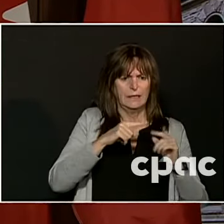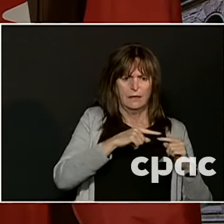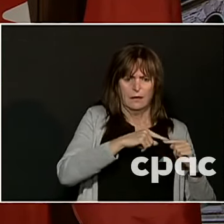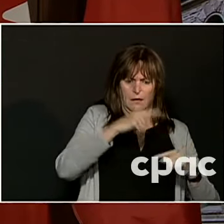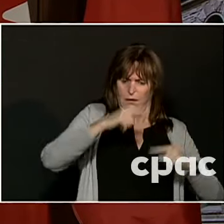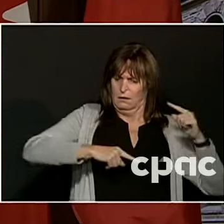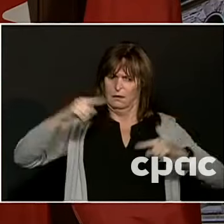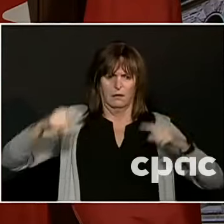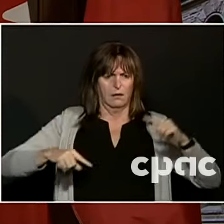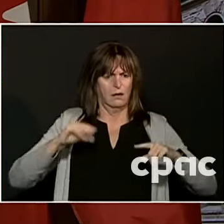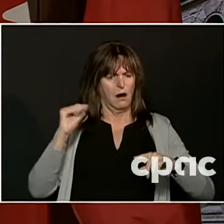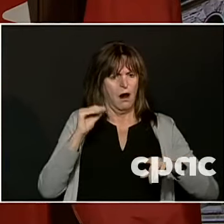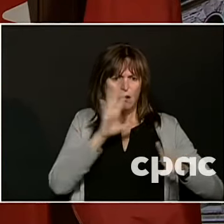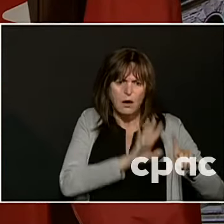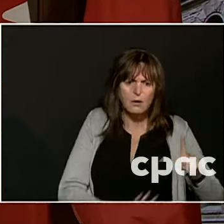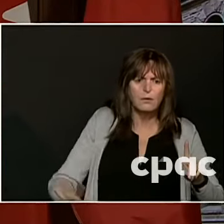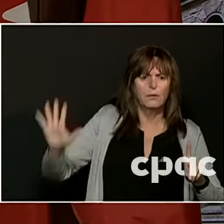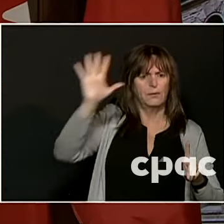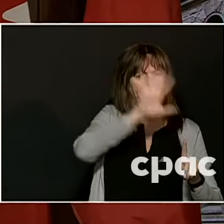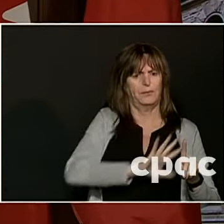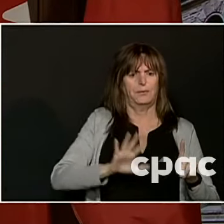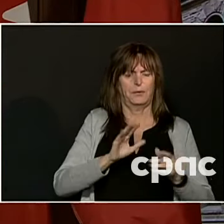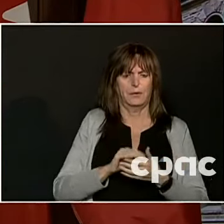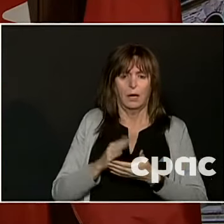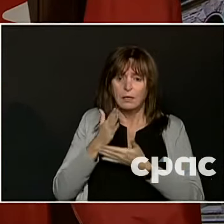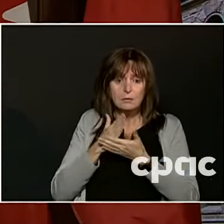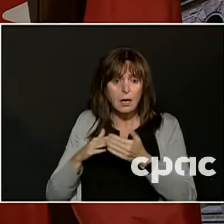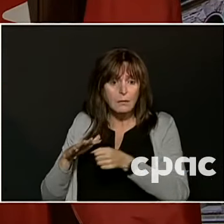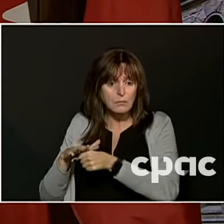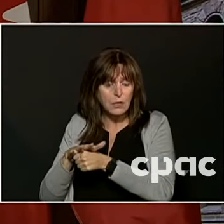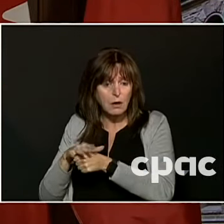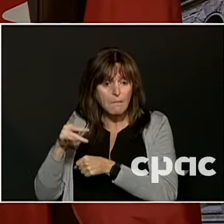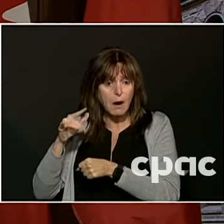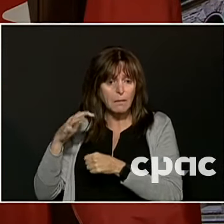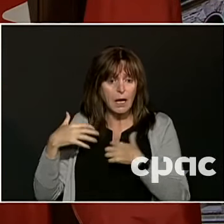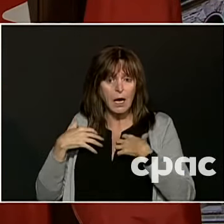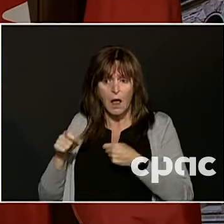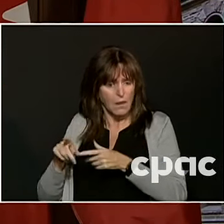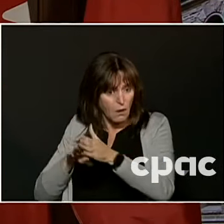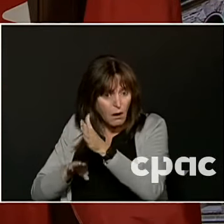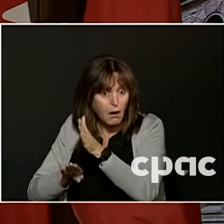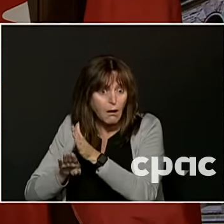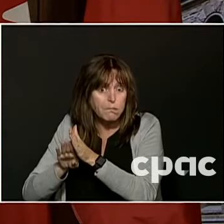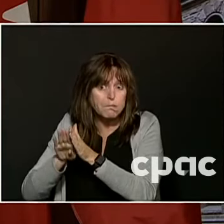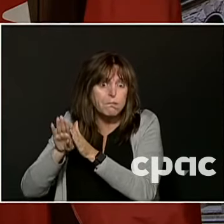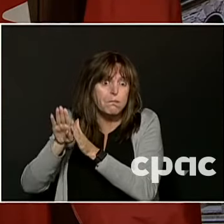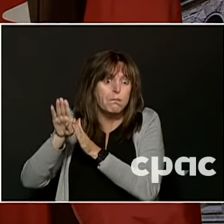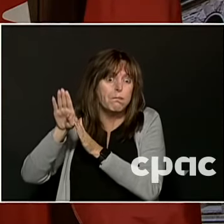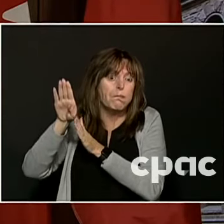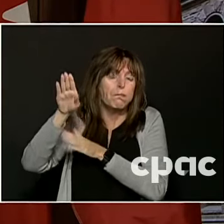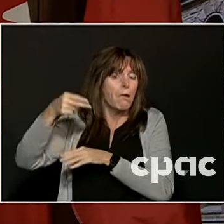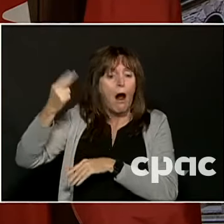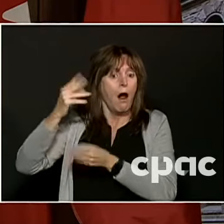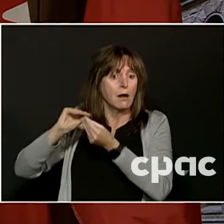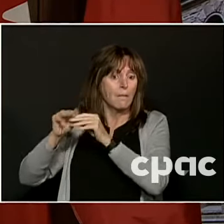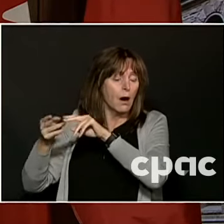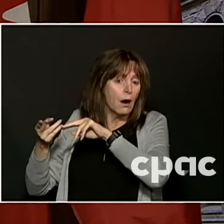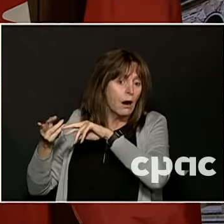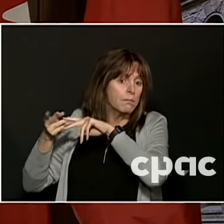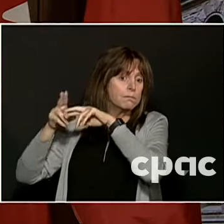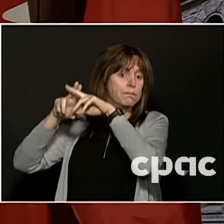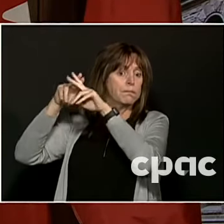can see, in a number of units, we've got case rates rising. We have percent positivity rising as